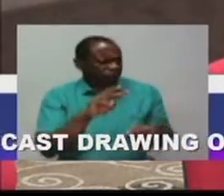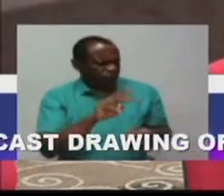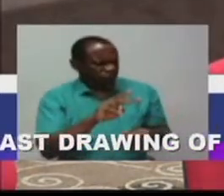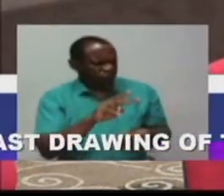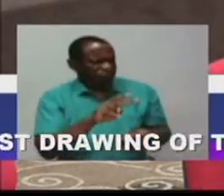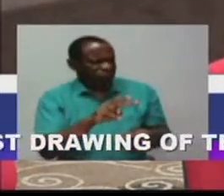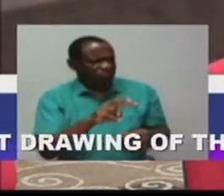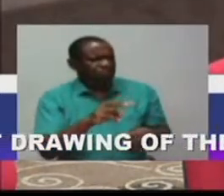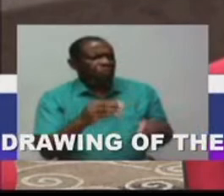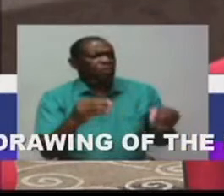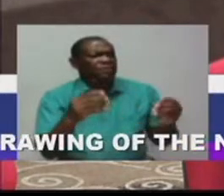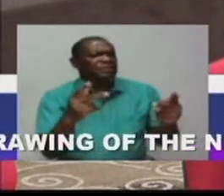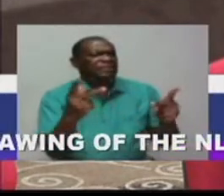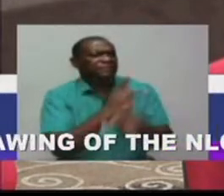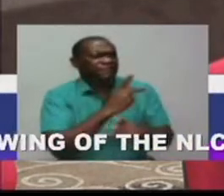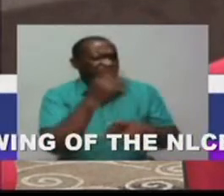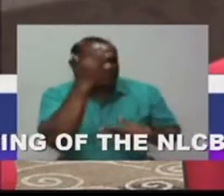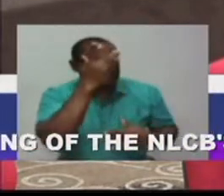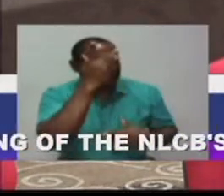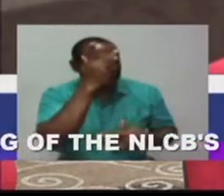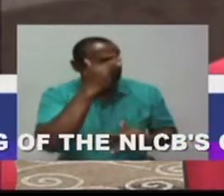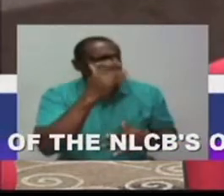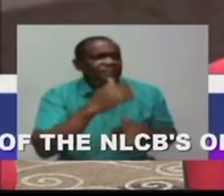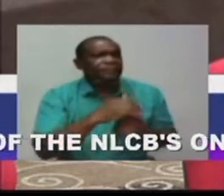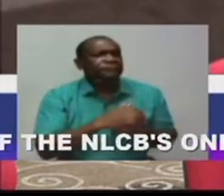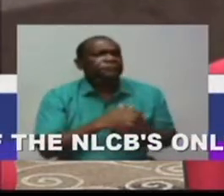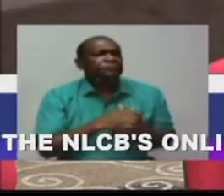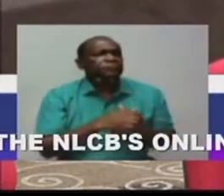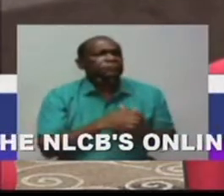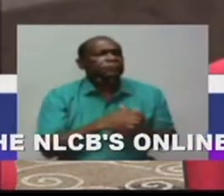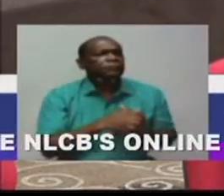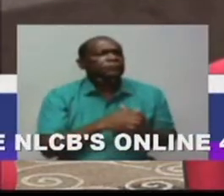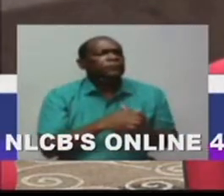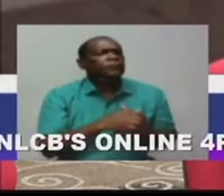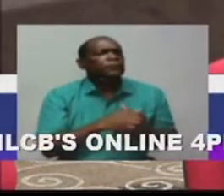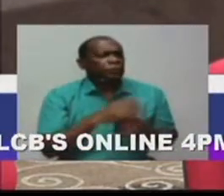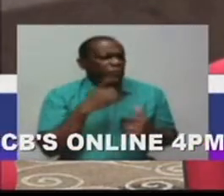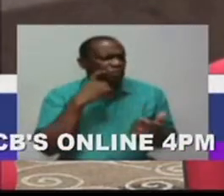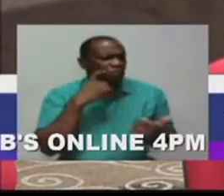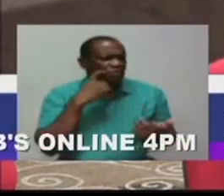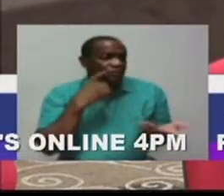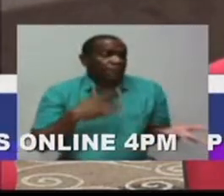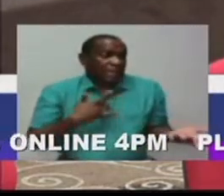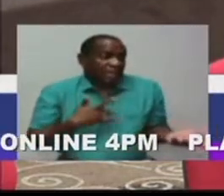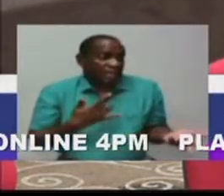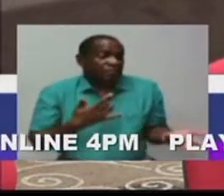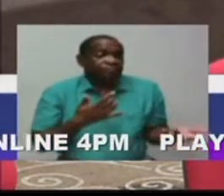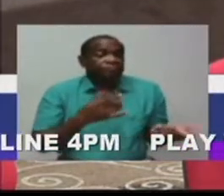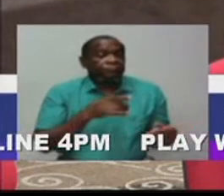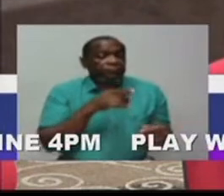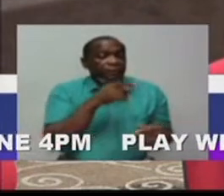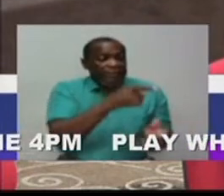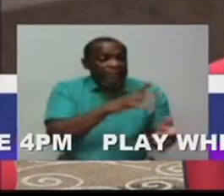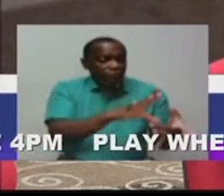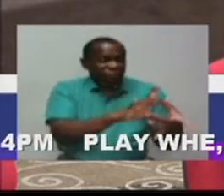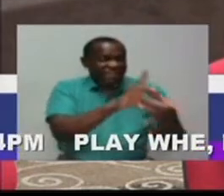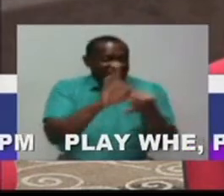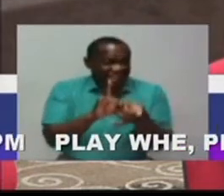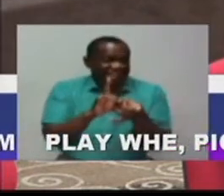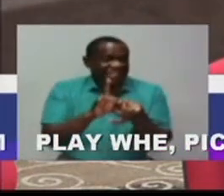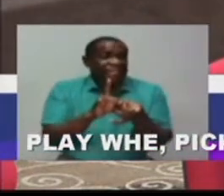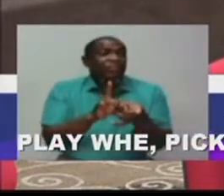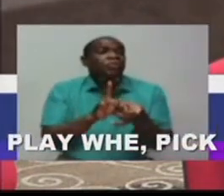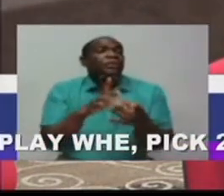that a function of vaccination levels within the population, that it's just that there's less